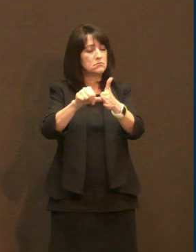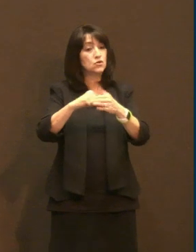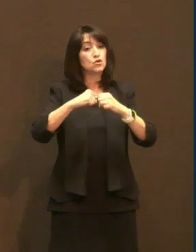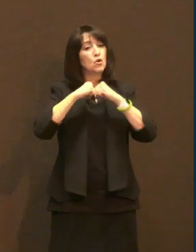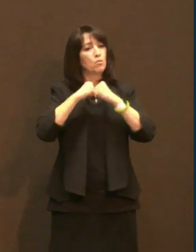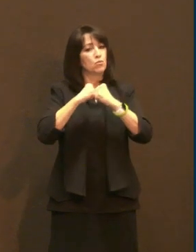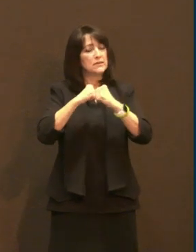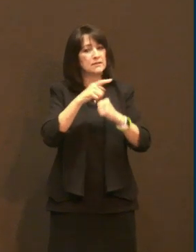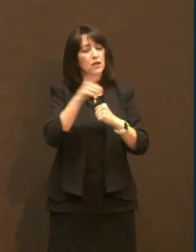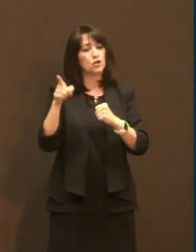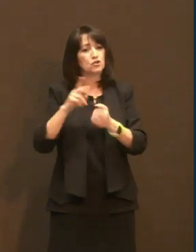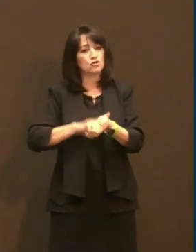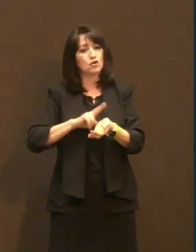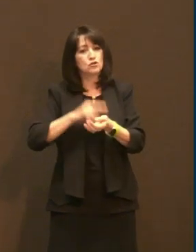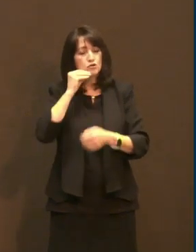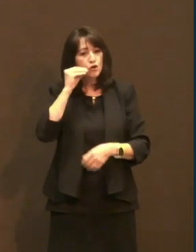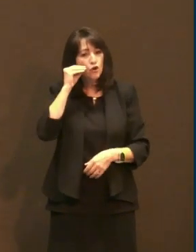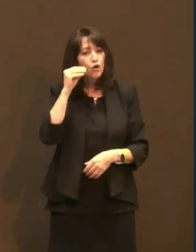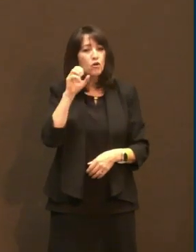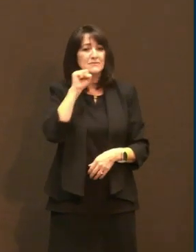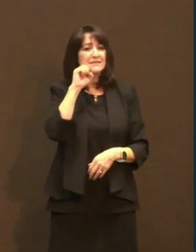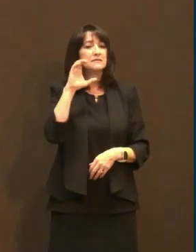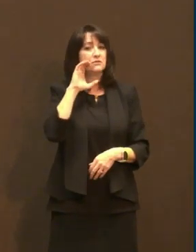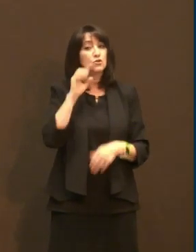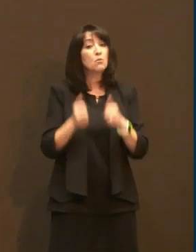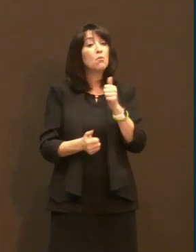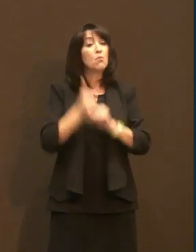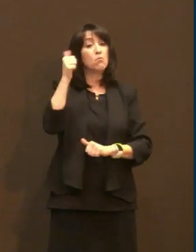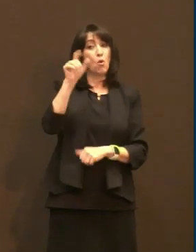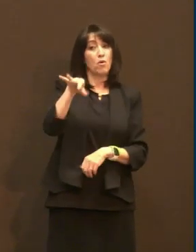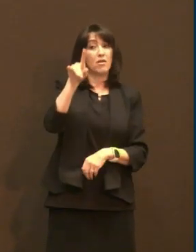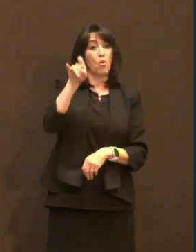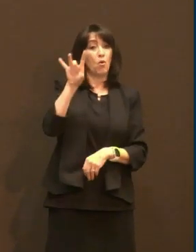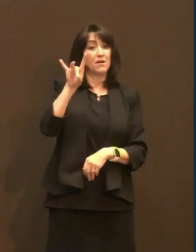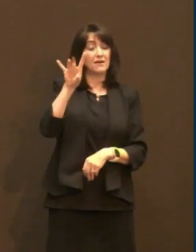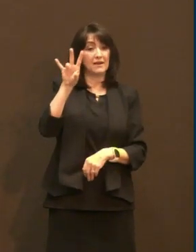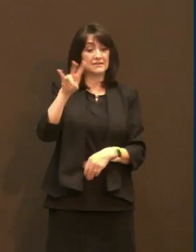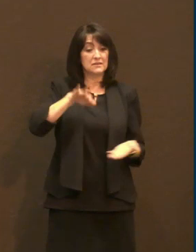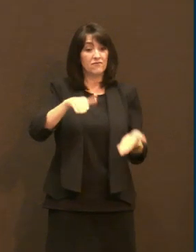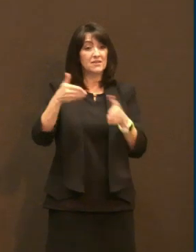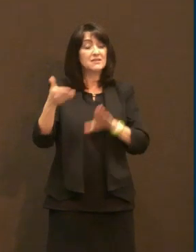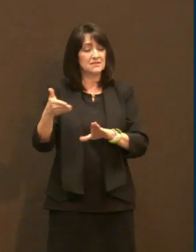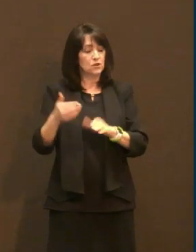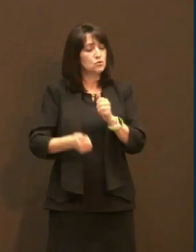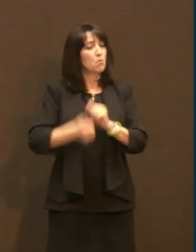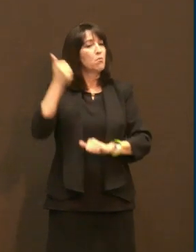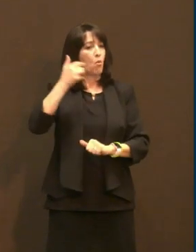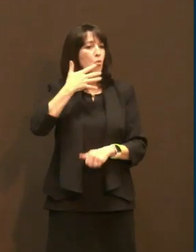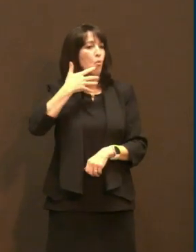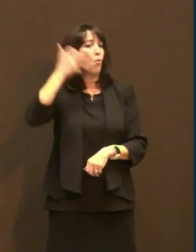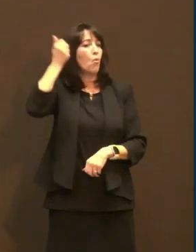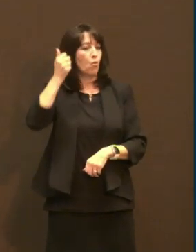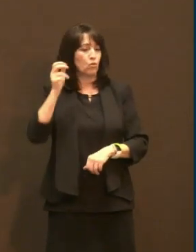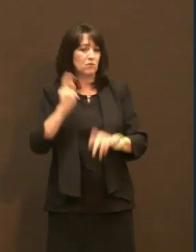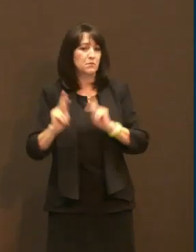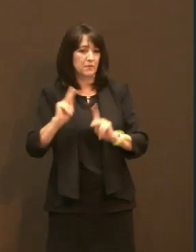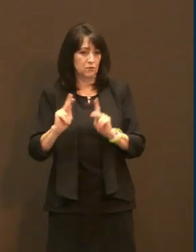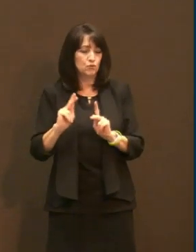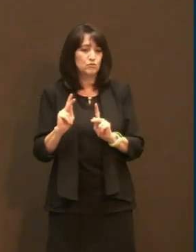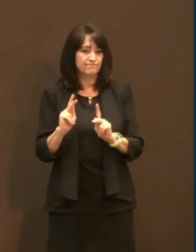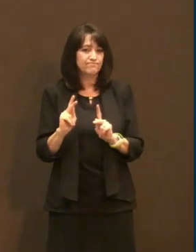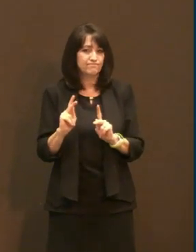home population, our senior citizens, because that's where the vast majority of those deaths are occurring, the most vulnerable population. And as we move